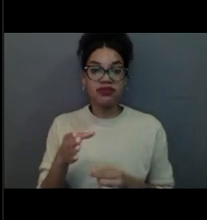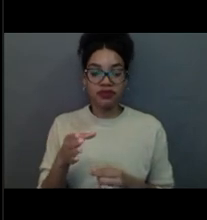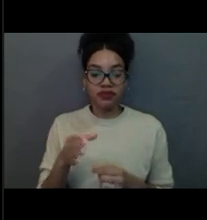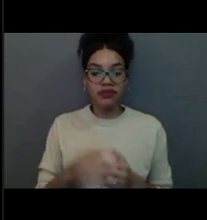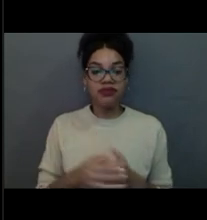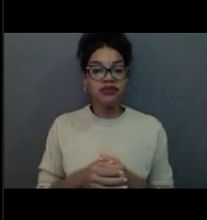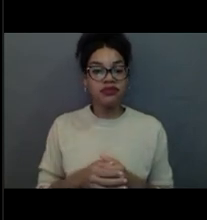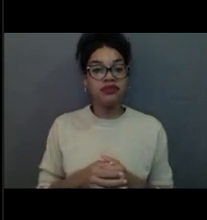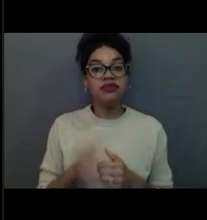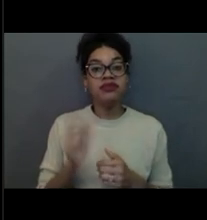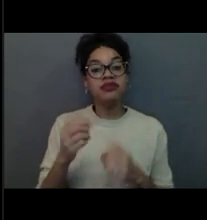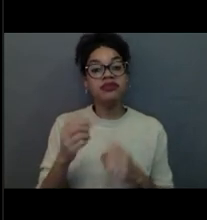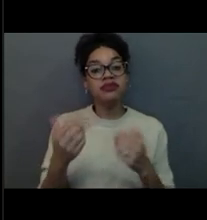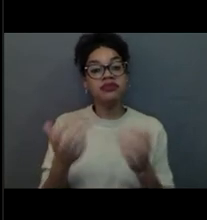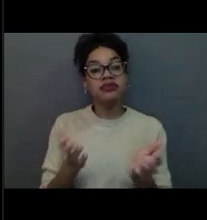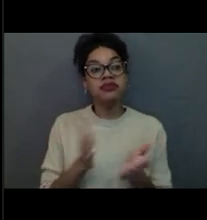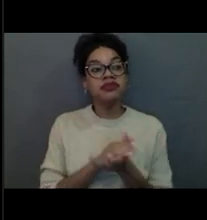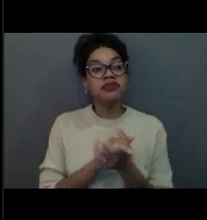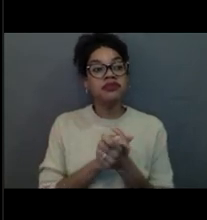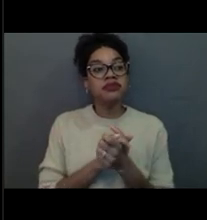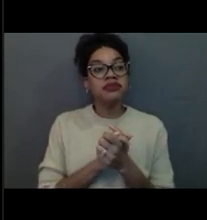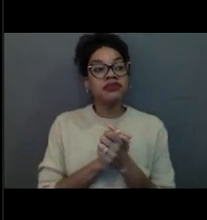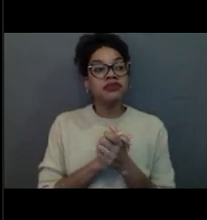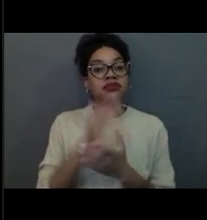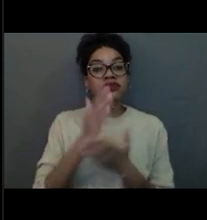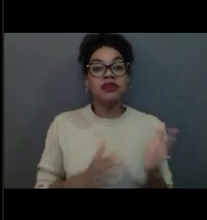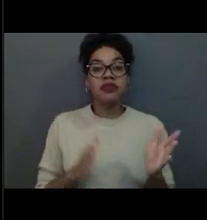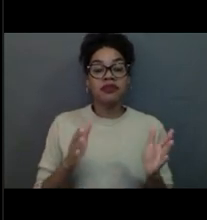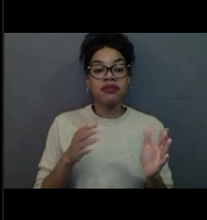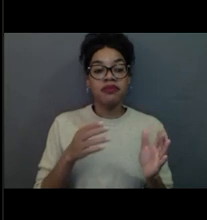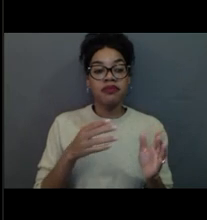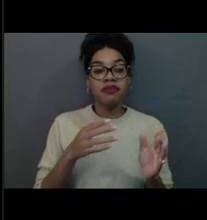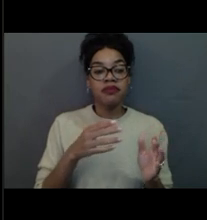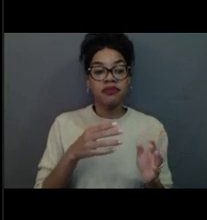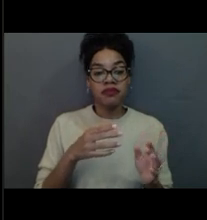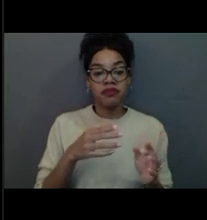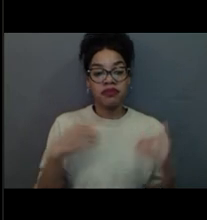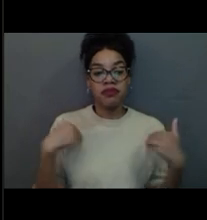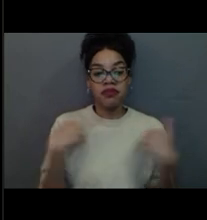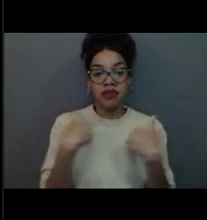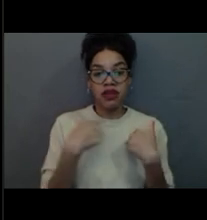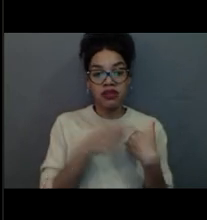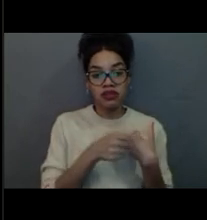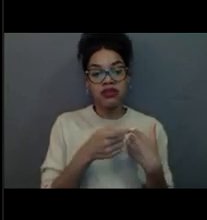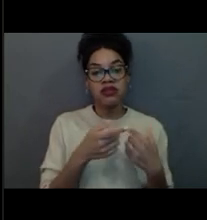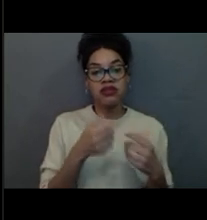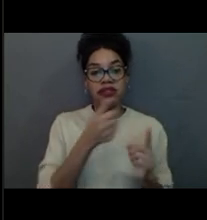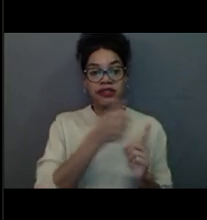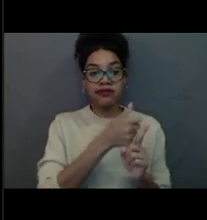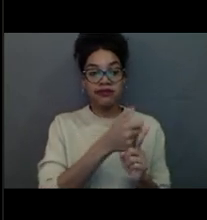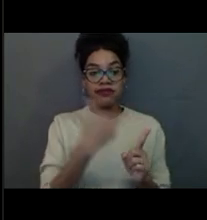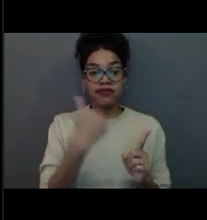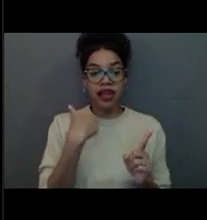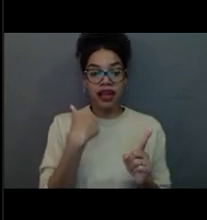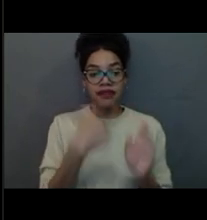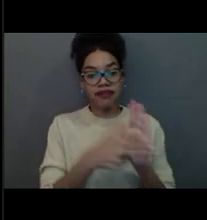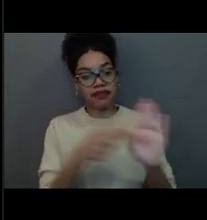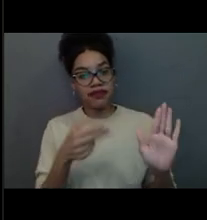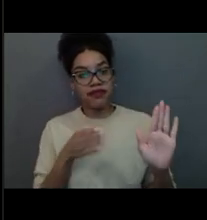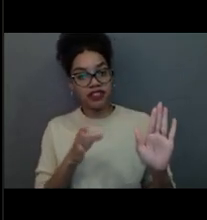So even some product that's characterized as a fishery product, meaning it has some fish and some